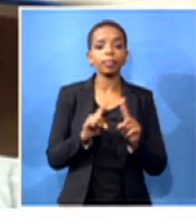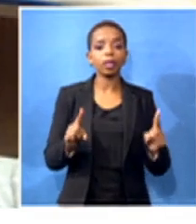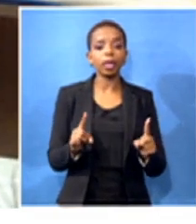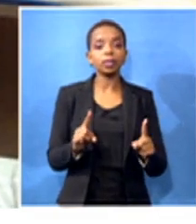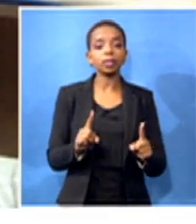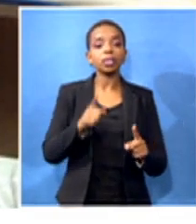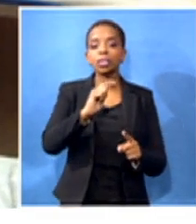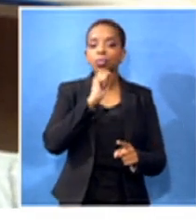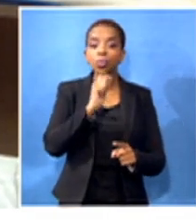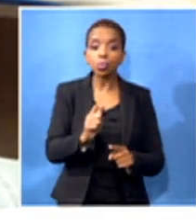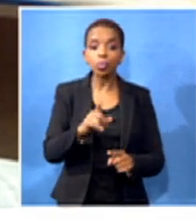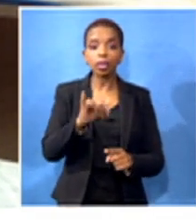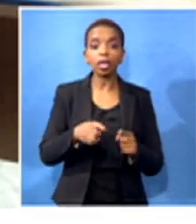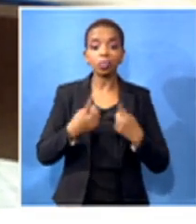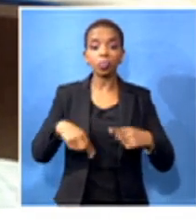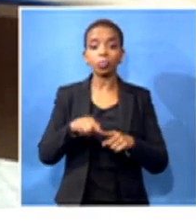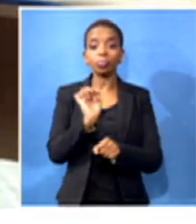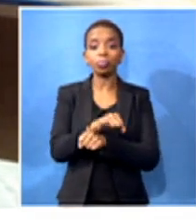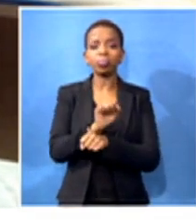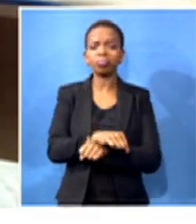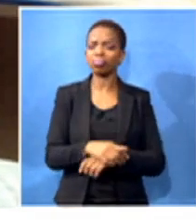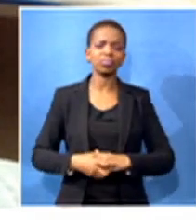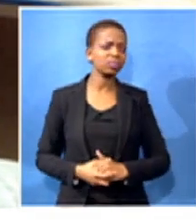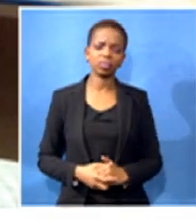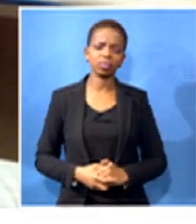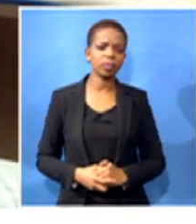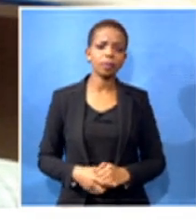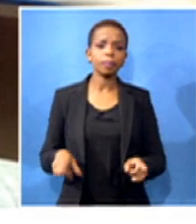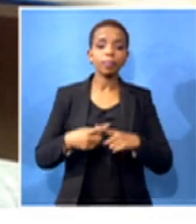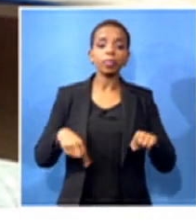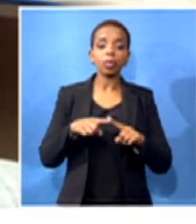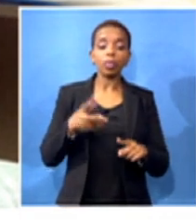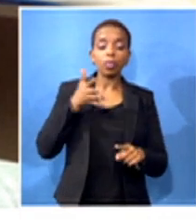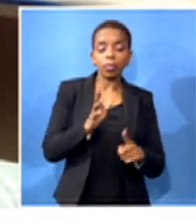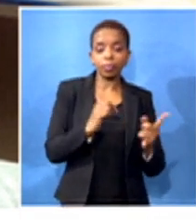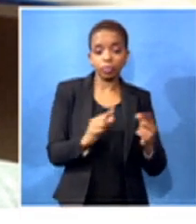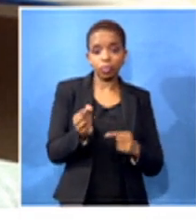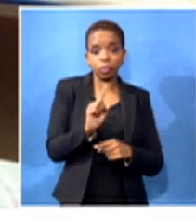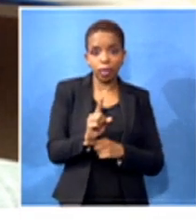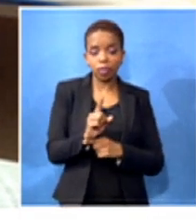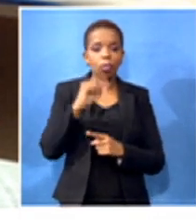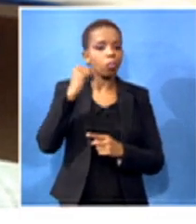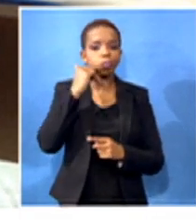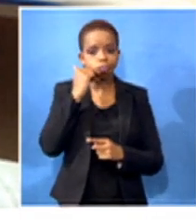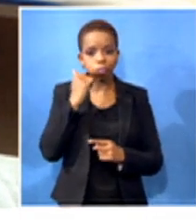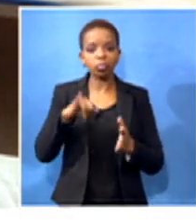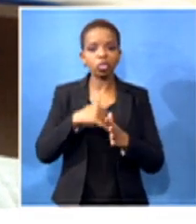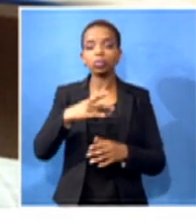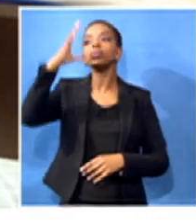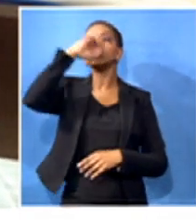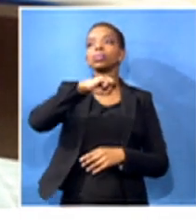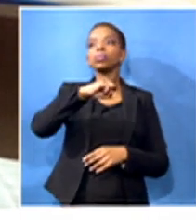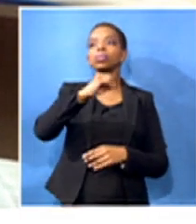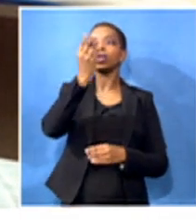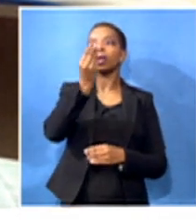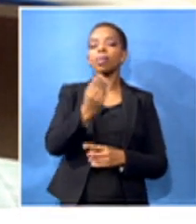it is not true that we are downplaying it. What I do not want to do is to venture into speculation about the exact amount, because that